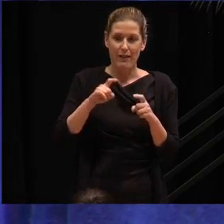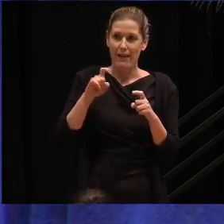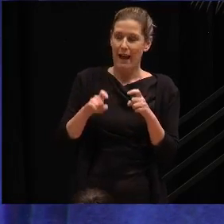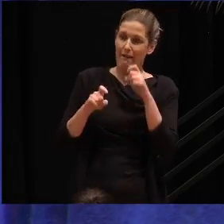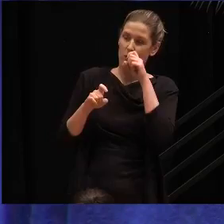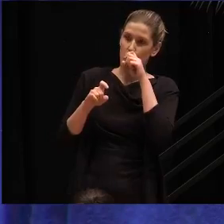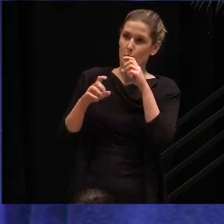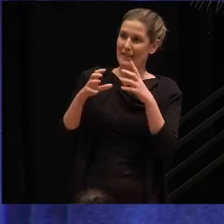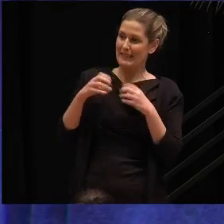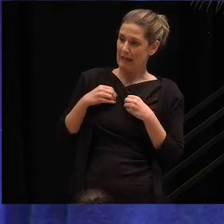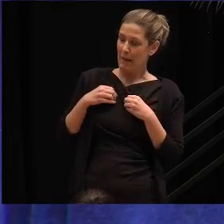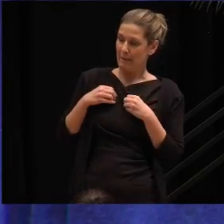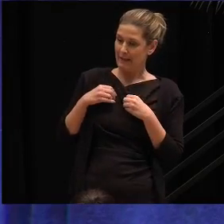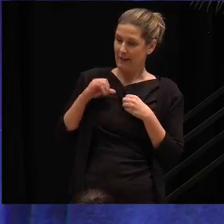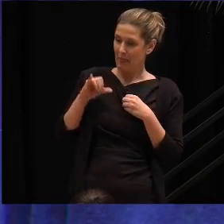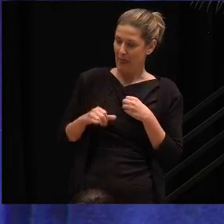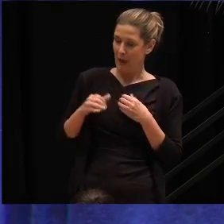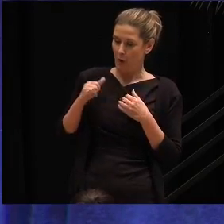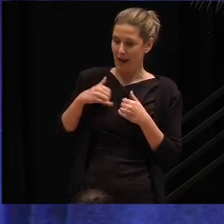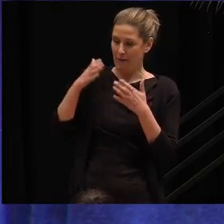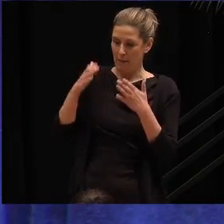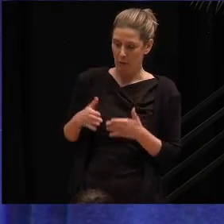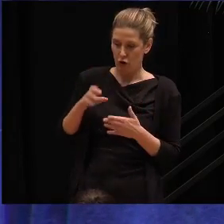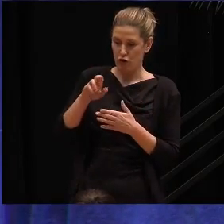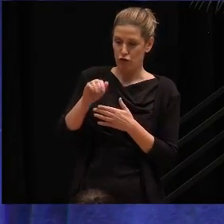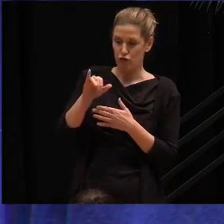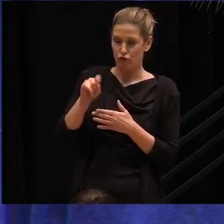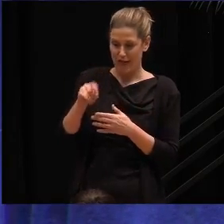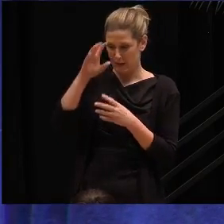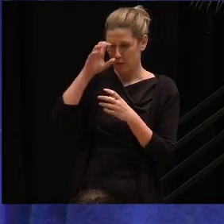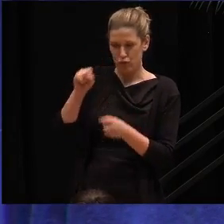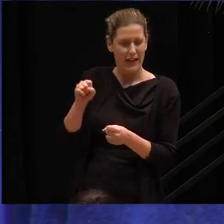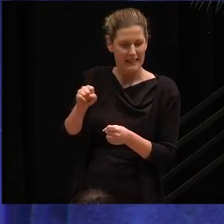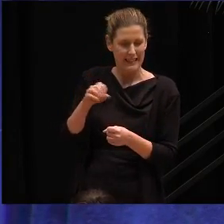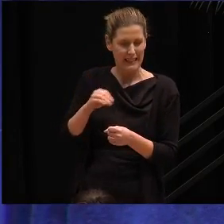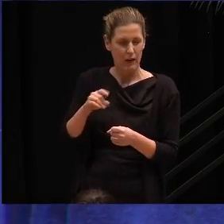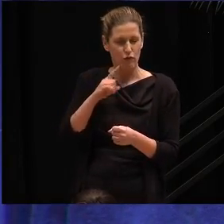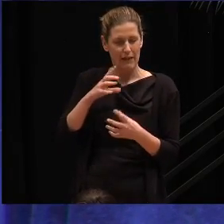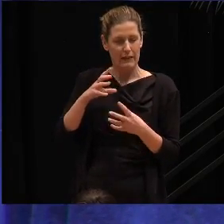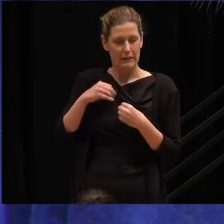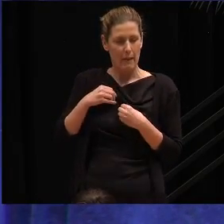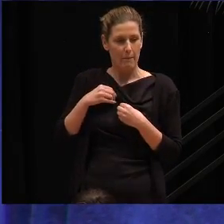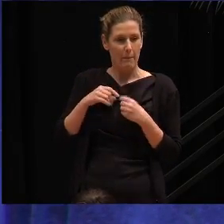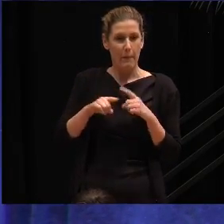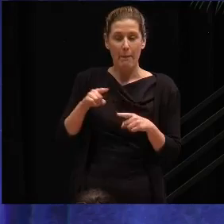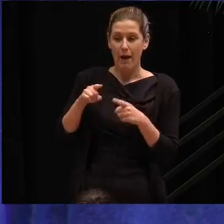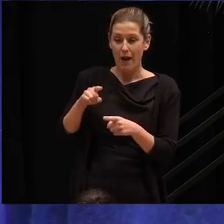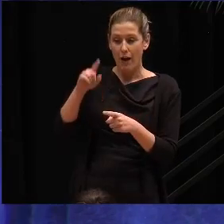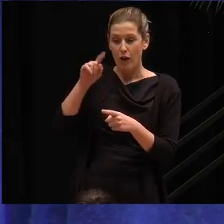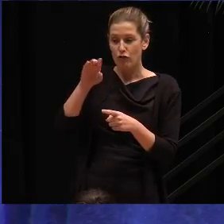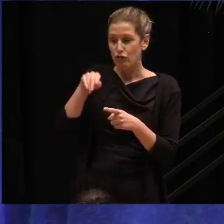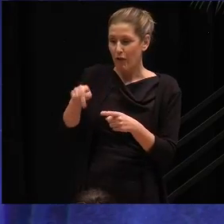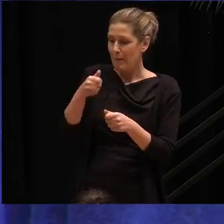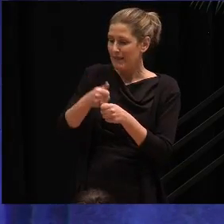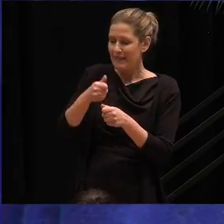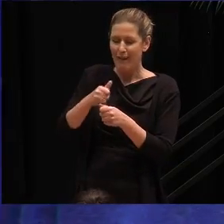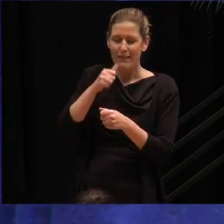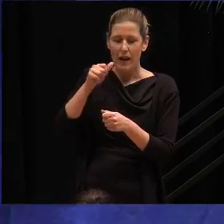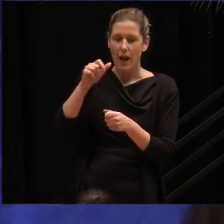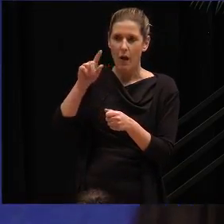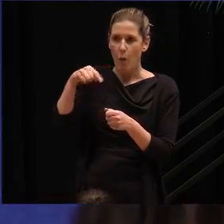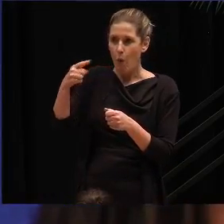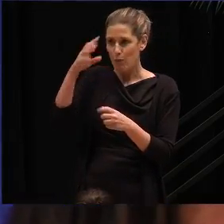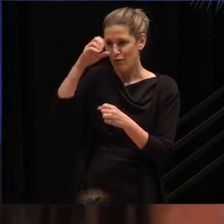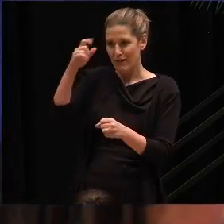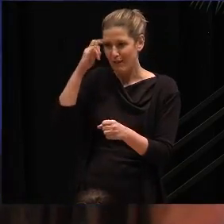with the fact that we have a nativist, racist president and sitting with the discomfort of it. But Donald Trump's not always going to be president. How does the nation move beyond